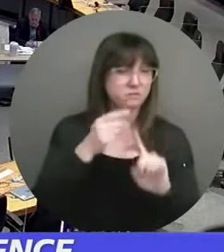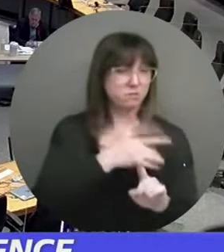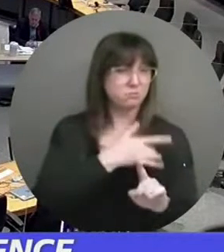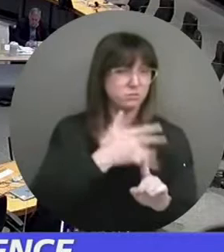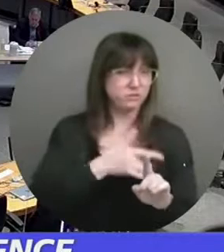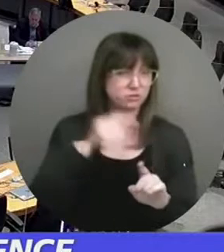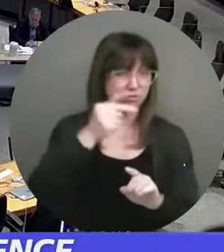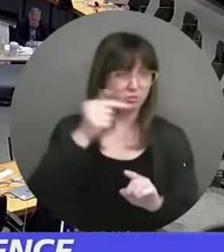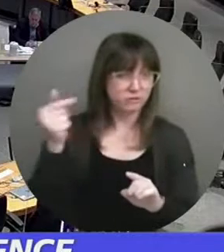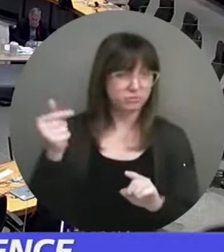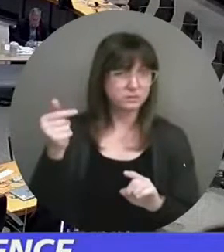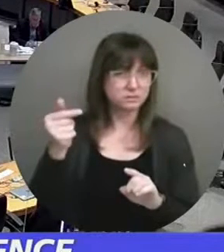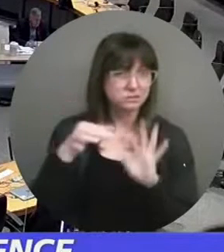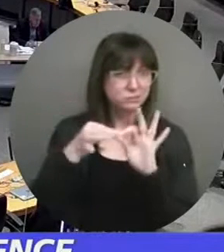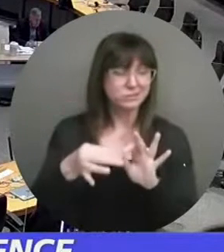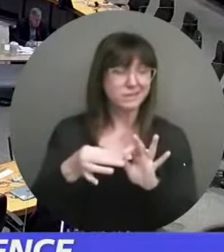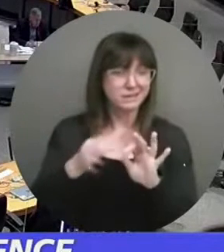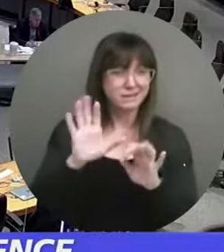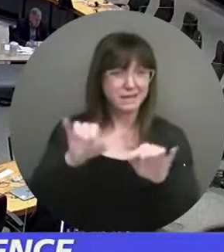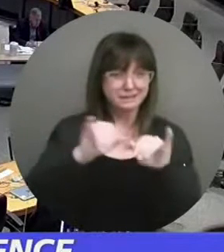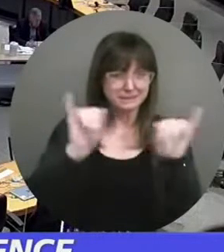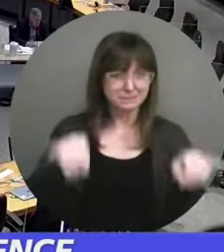around the color-coded system?